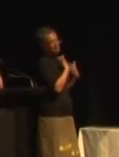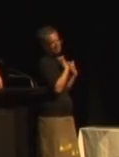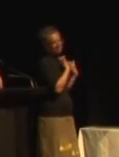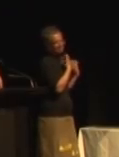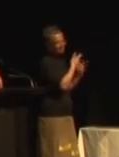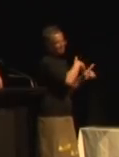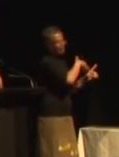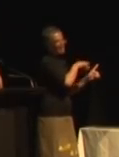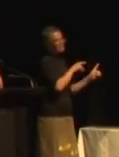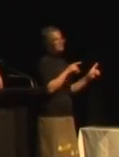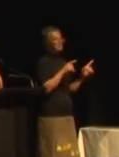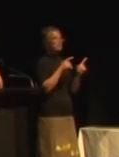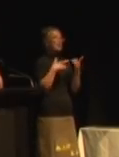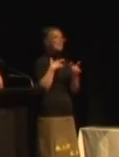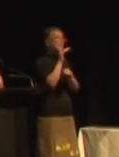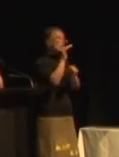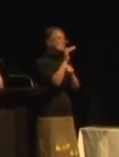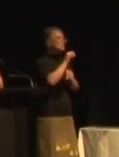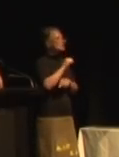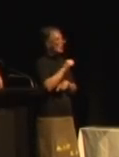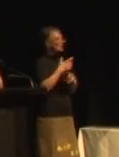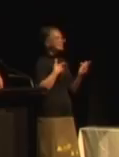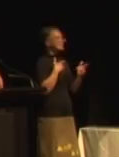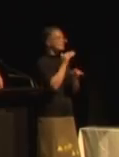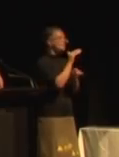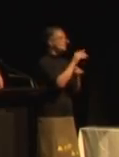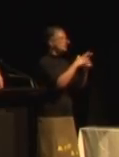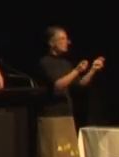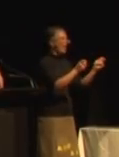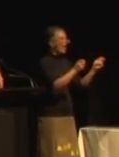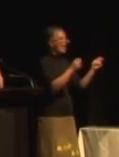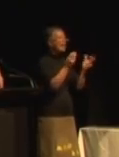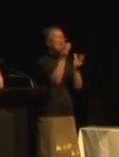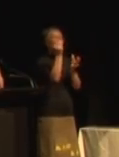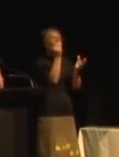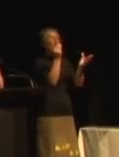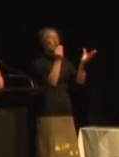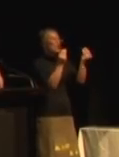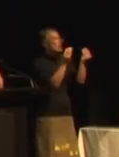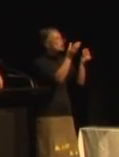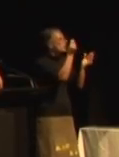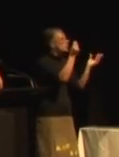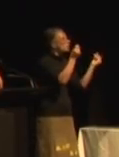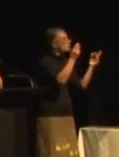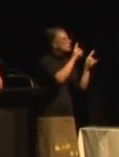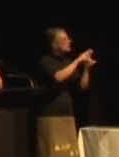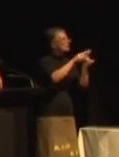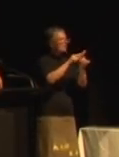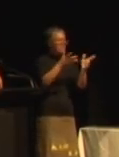Scotland and Japan, partly to learn about the world, but I think I was looking for a sense of belonging and a place to call